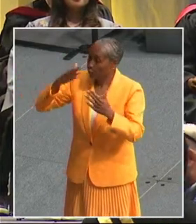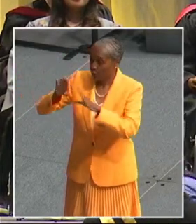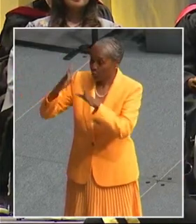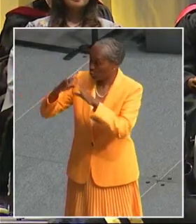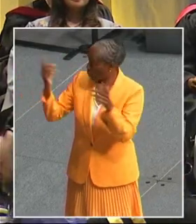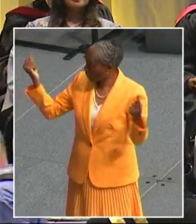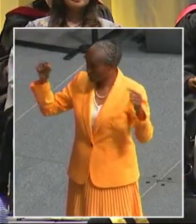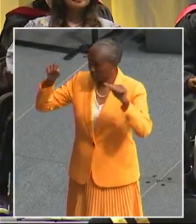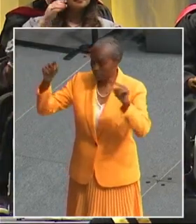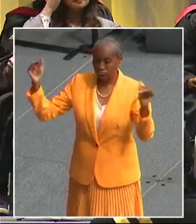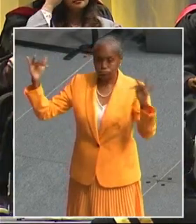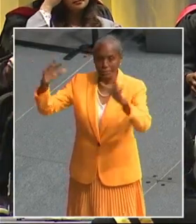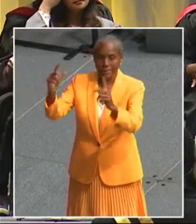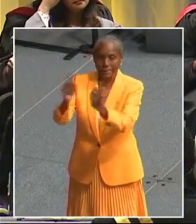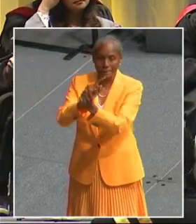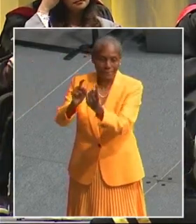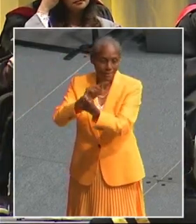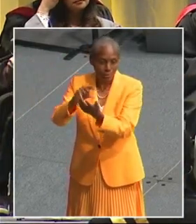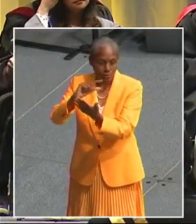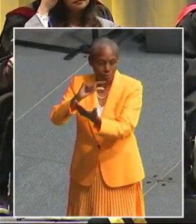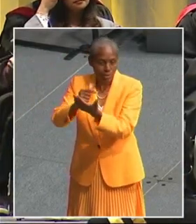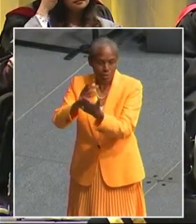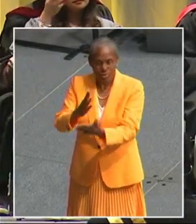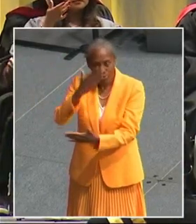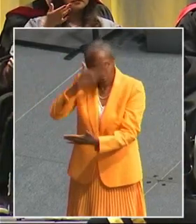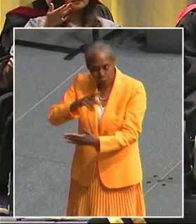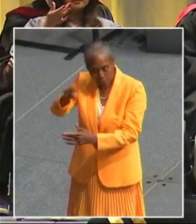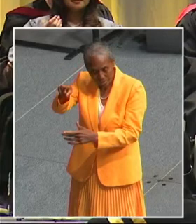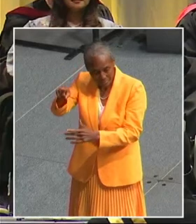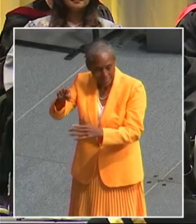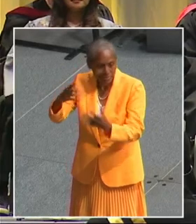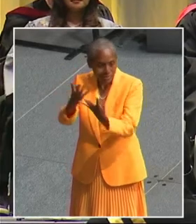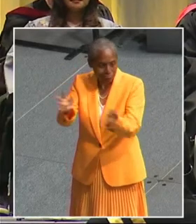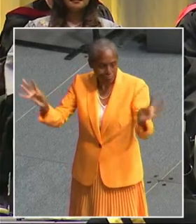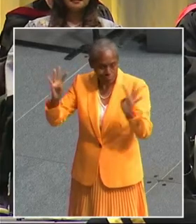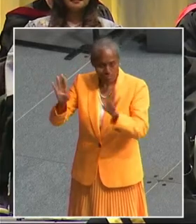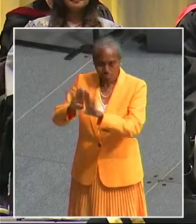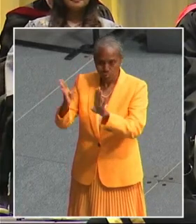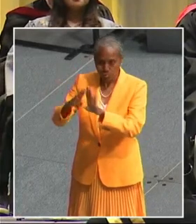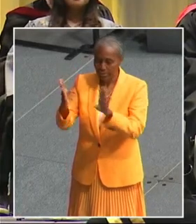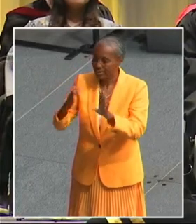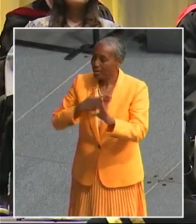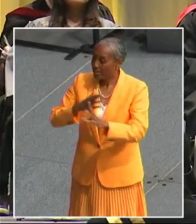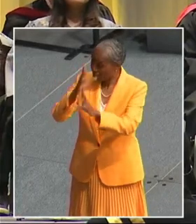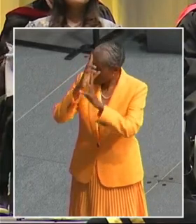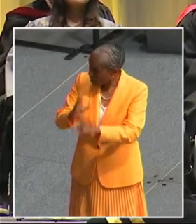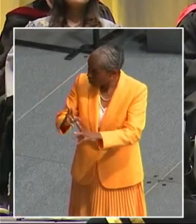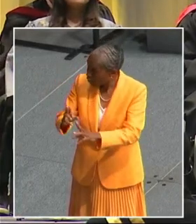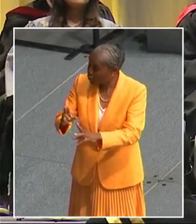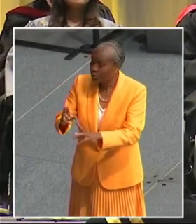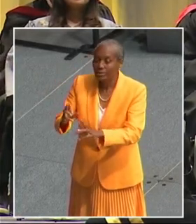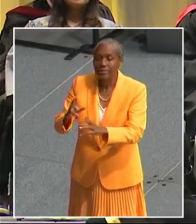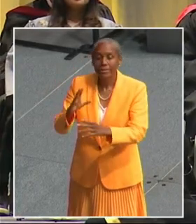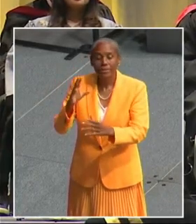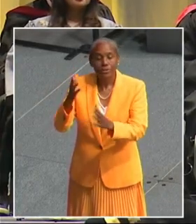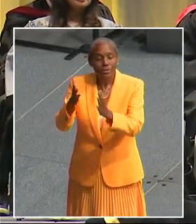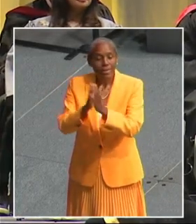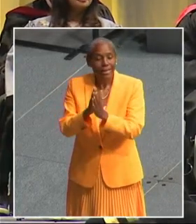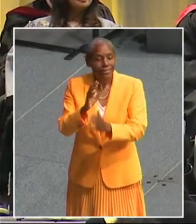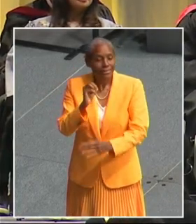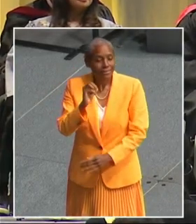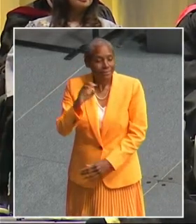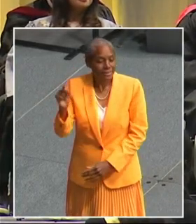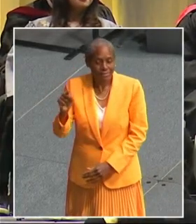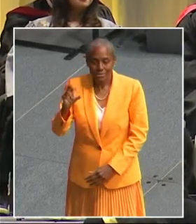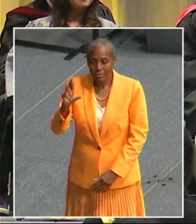and greet your graduates at the front of the Coliseum. It is now my honor to ask Ms. Ramirez to come back